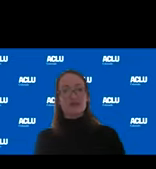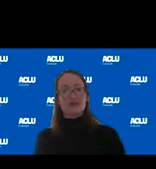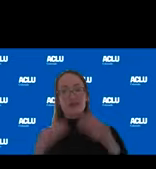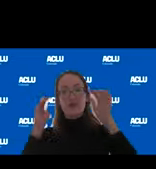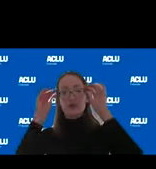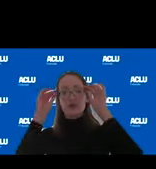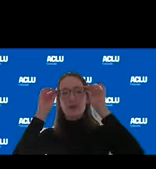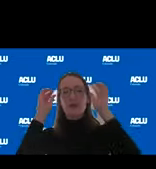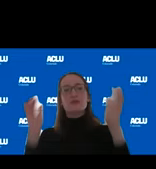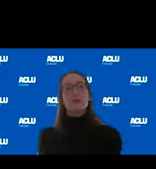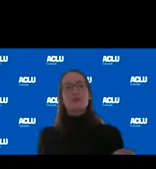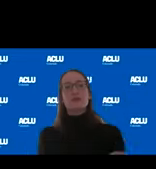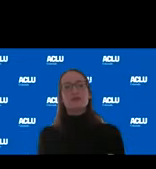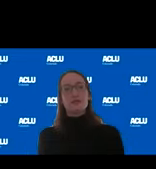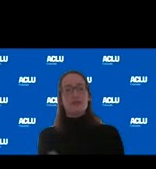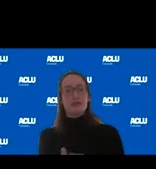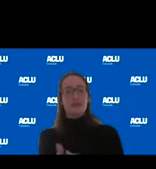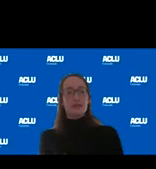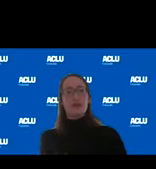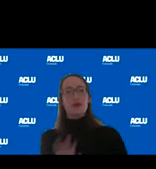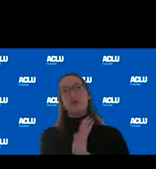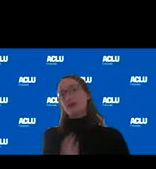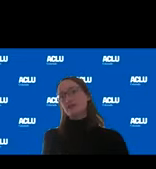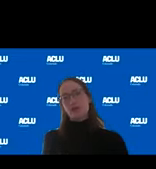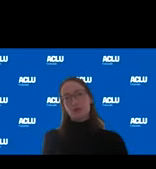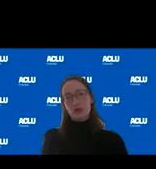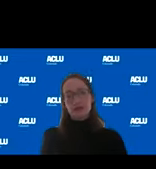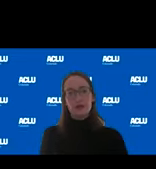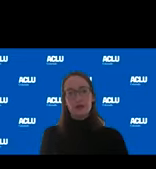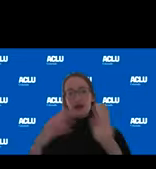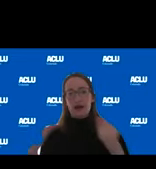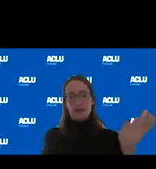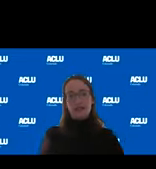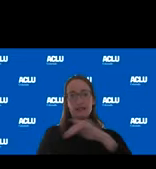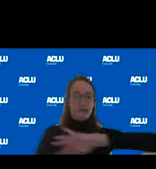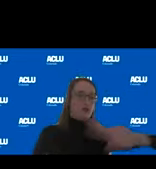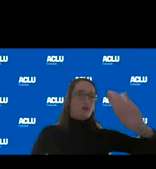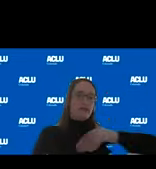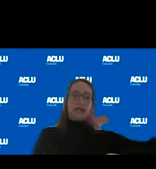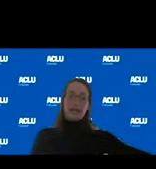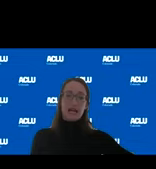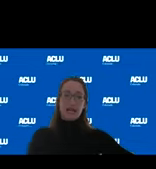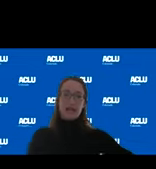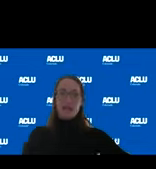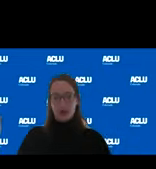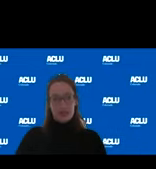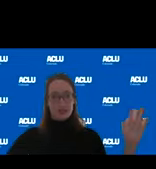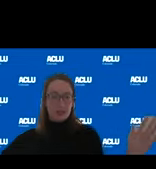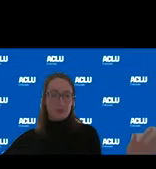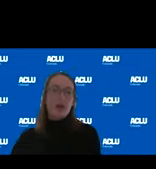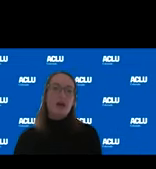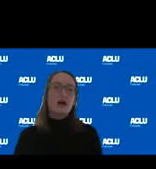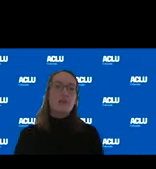for first-time voters. So in some states, if you're a first-time voter, you have to vote in person. Obviously, we're saying get that out of here. We're in a